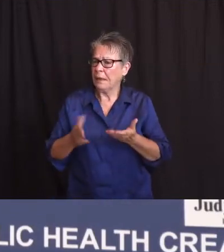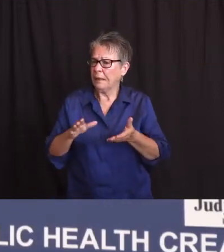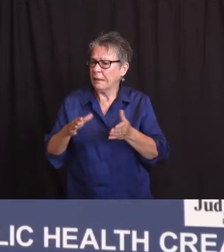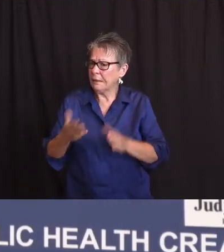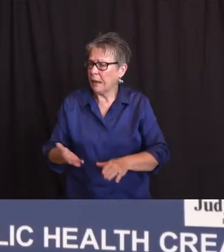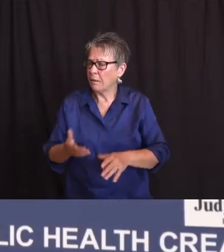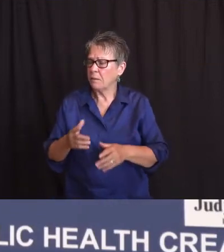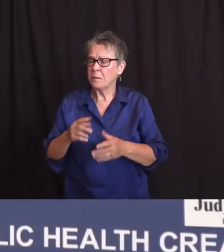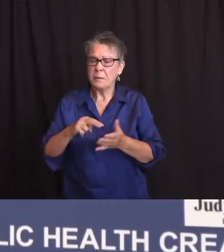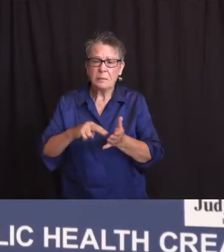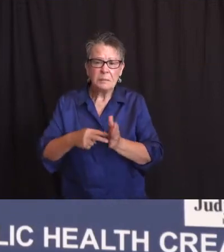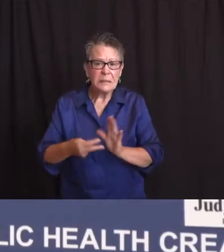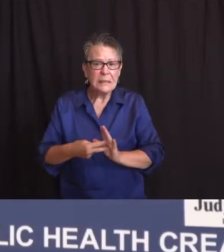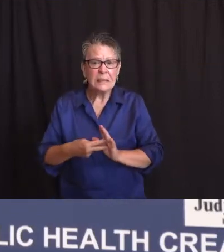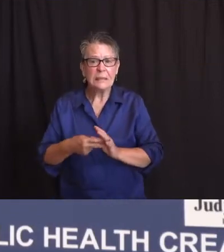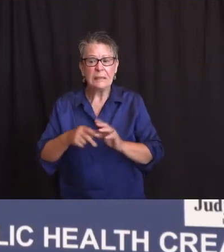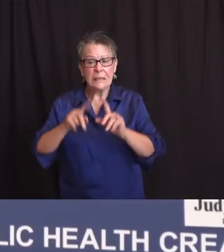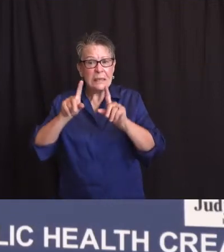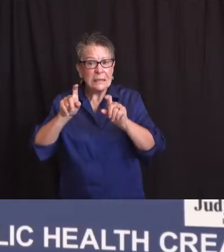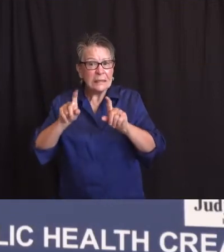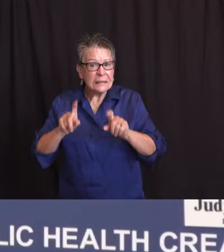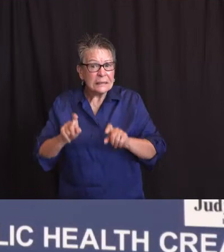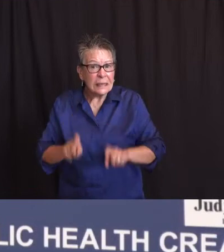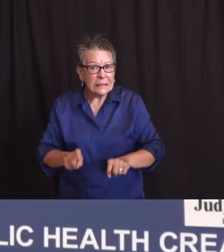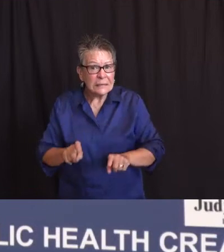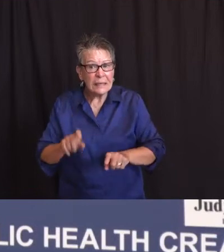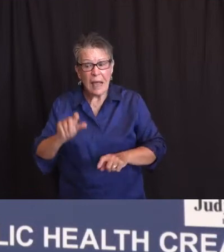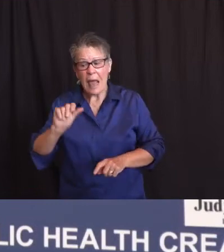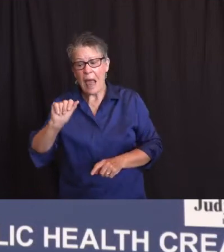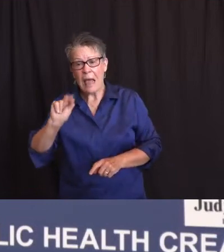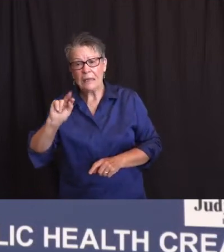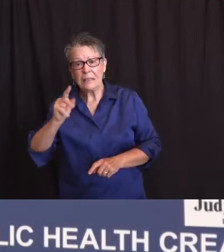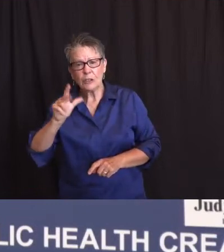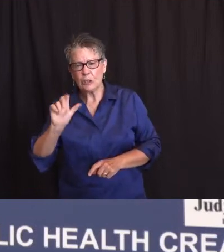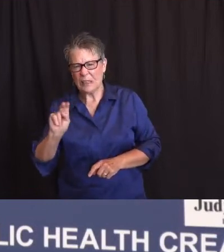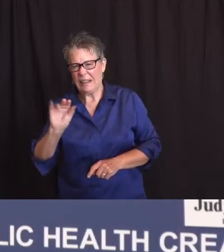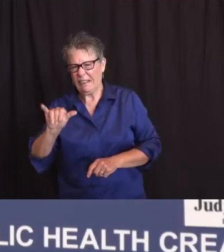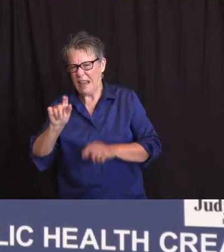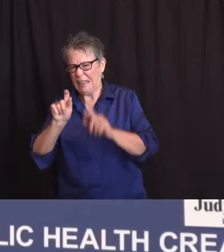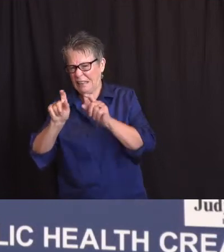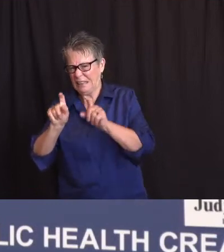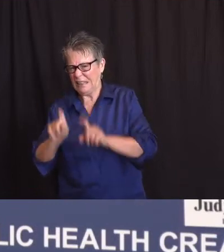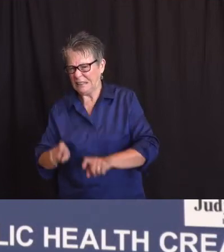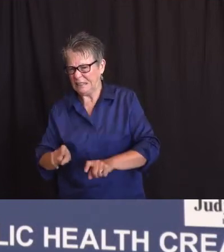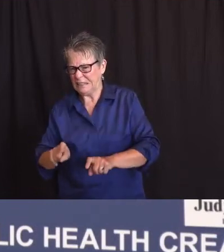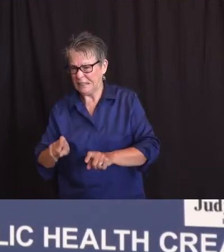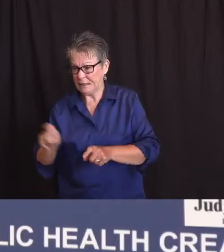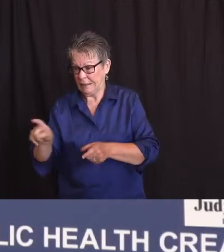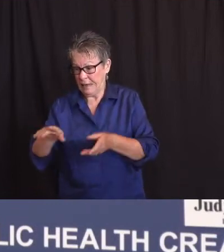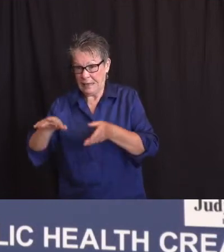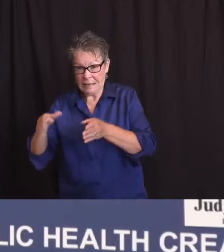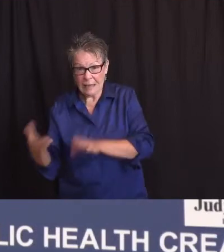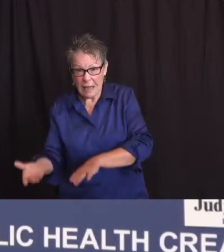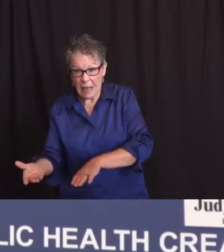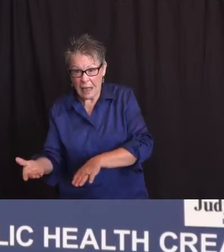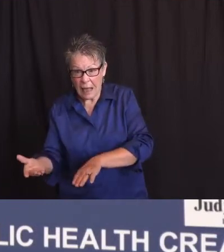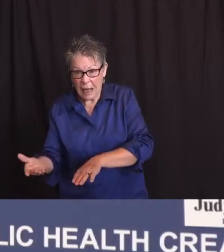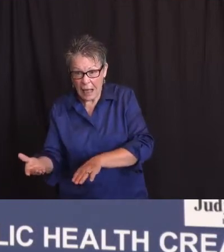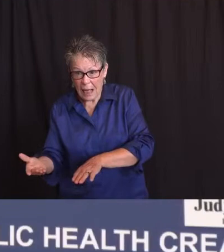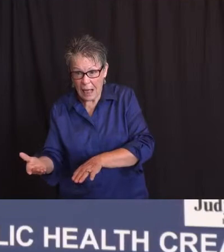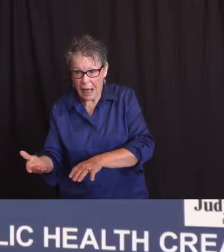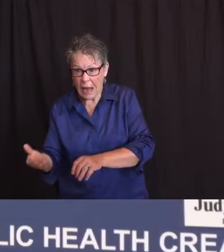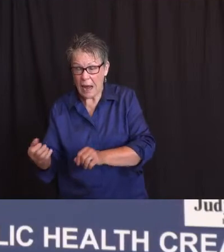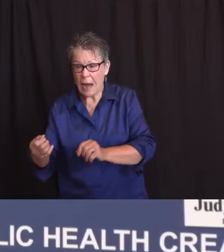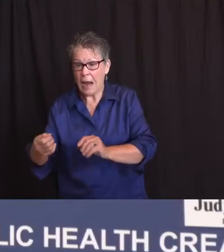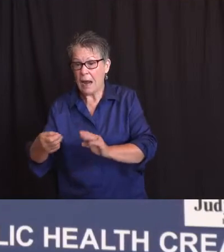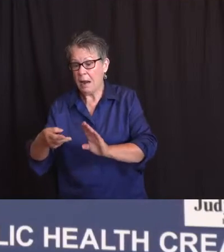and end up dying without having a PCR confirming it. So if you're a probable case and you end up dying, you end up being a probable death. So that's what we're seeing